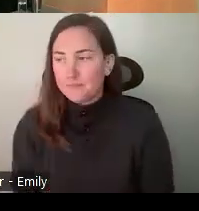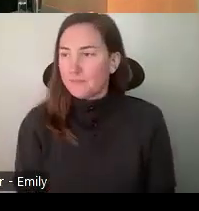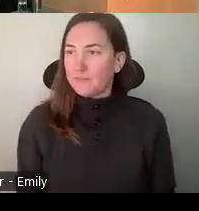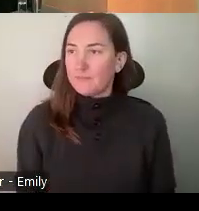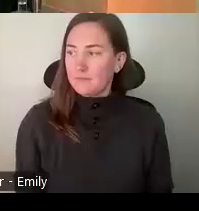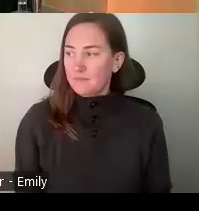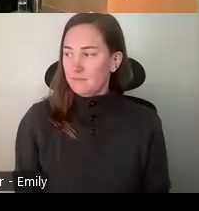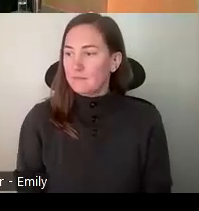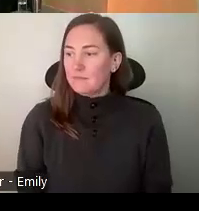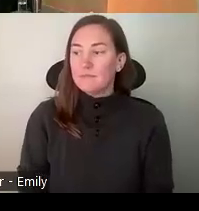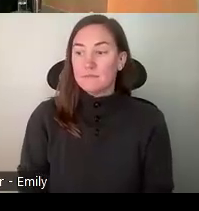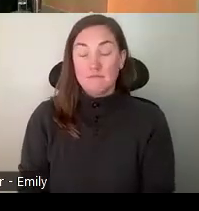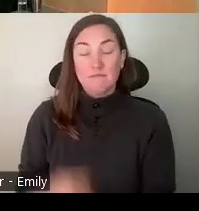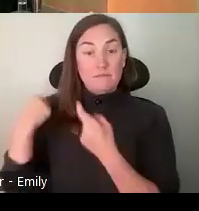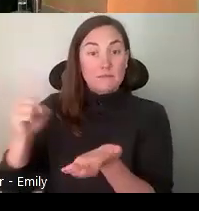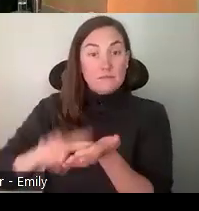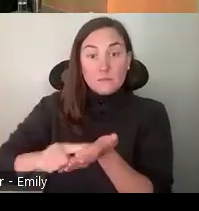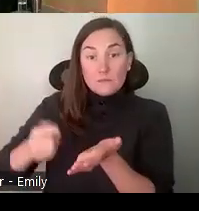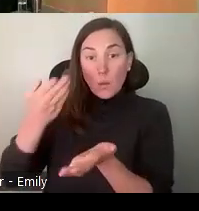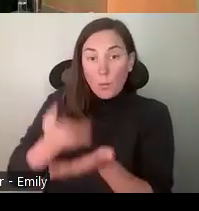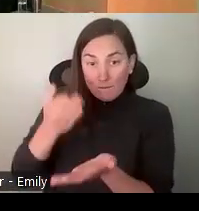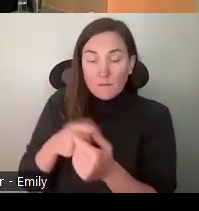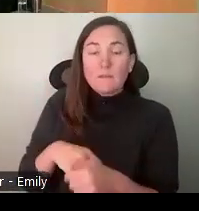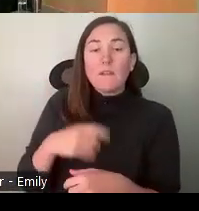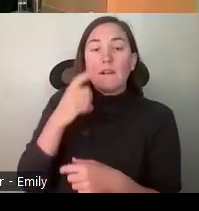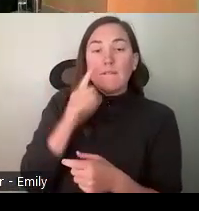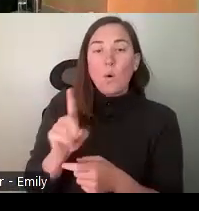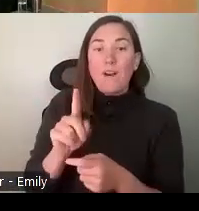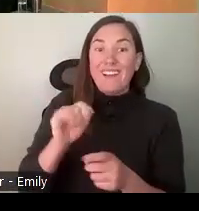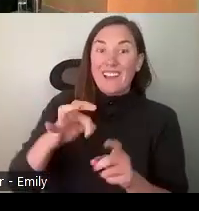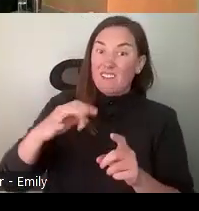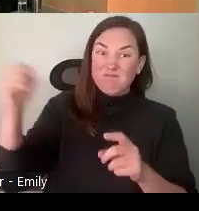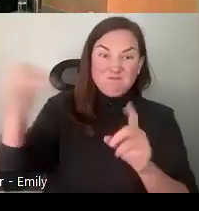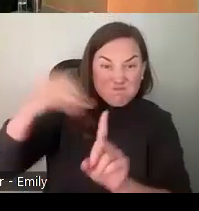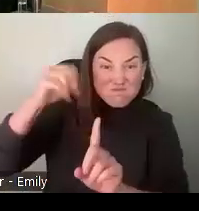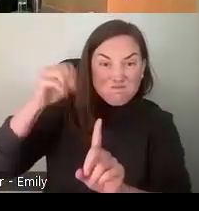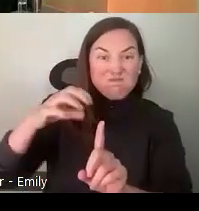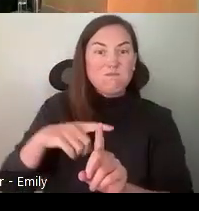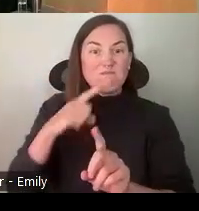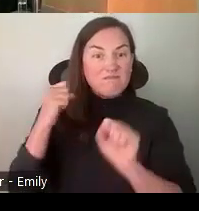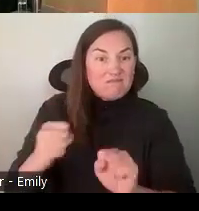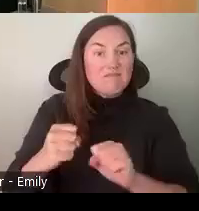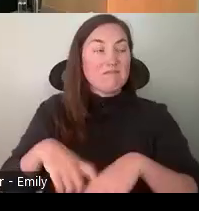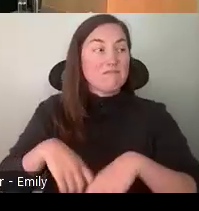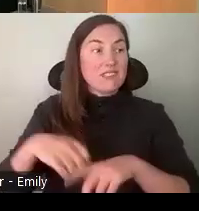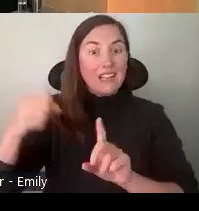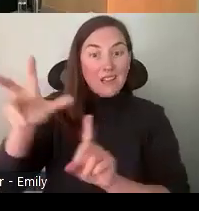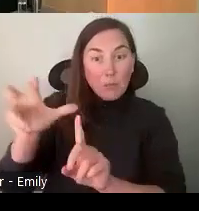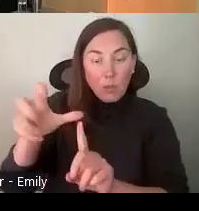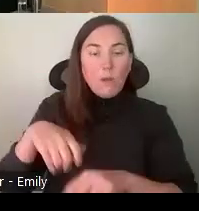It's been shown that in the case of excessively noisy sensory input or ambiguous input,